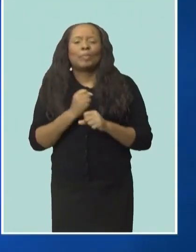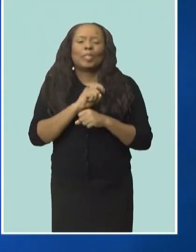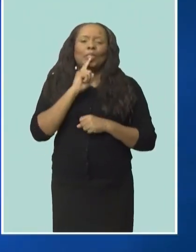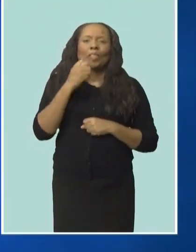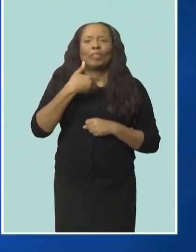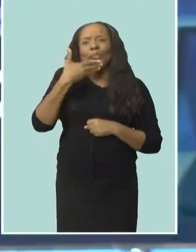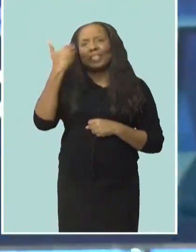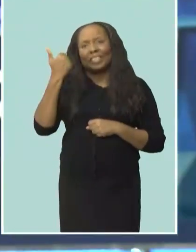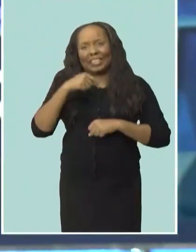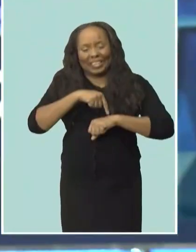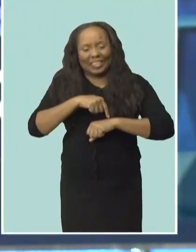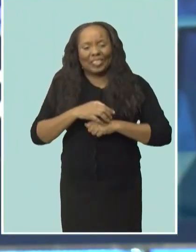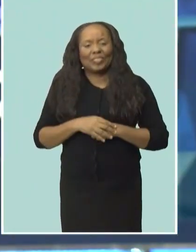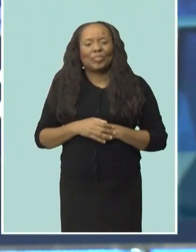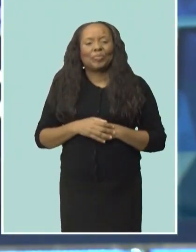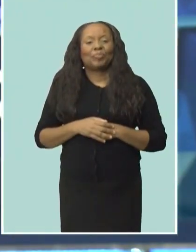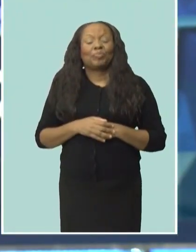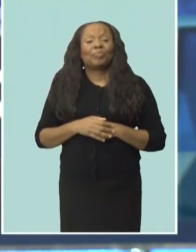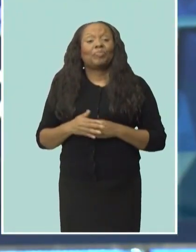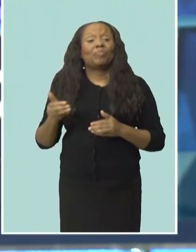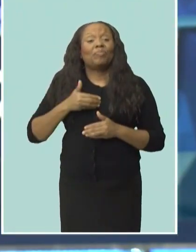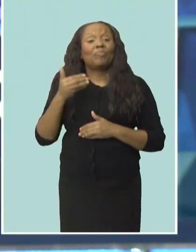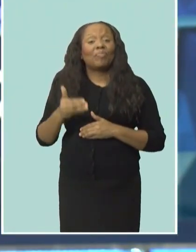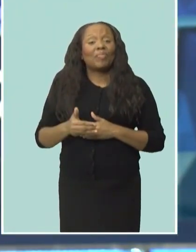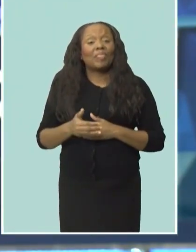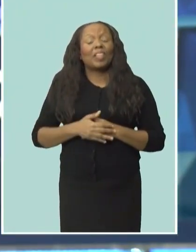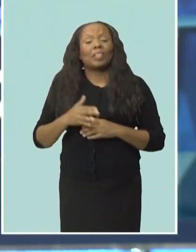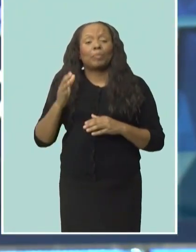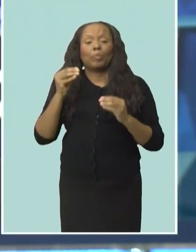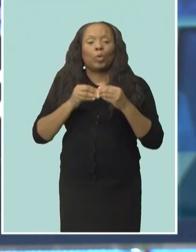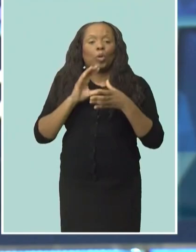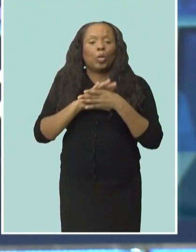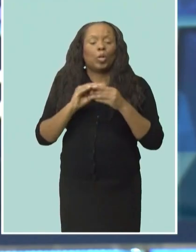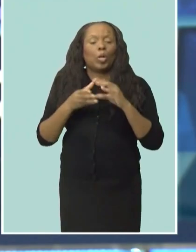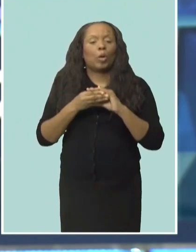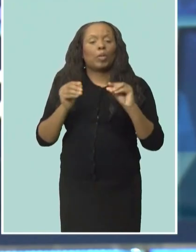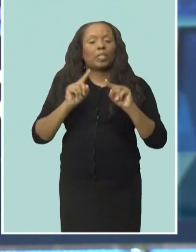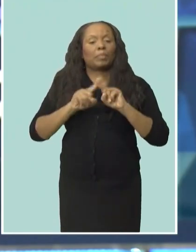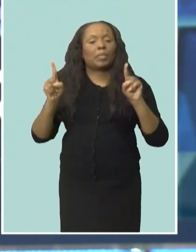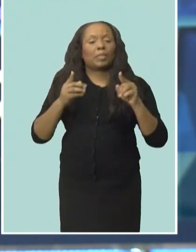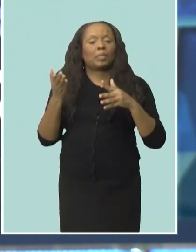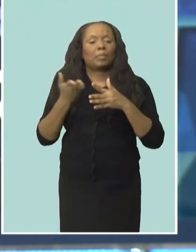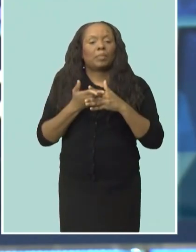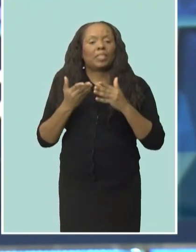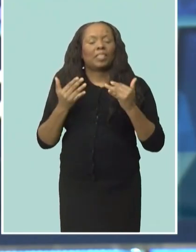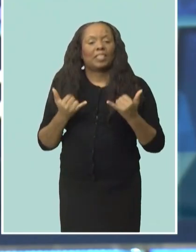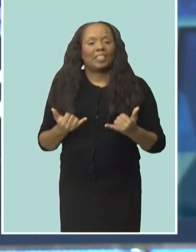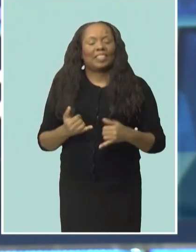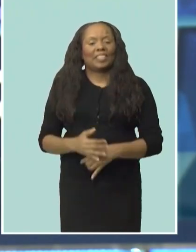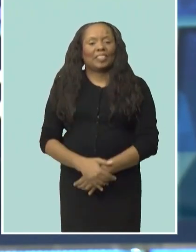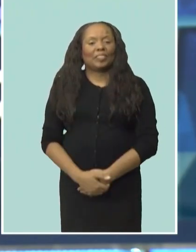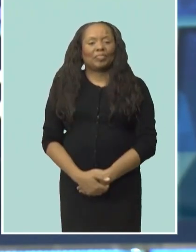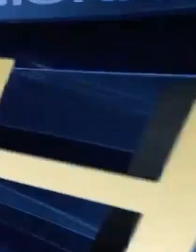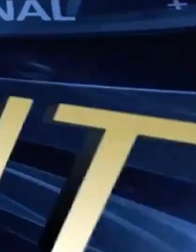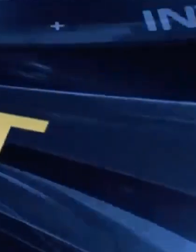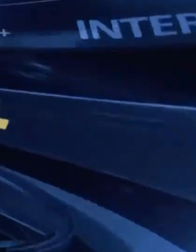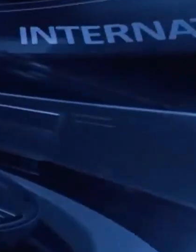it. And coming up, the Prime Minister hones in on one of the country's national